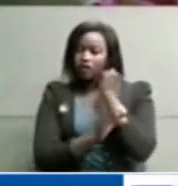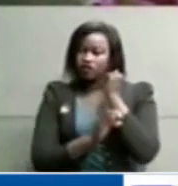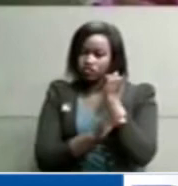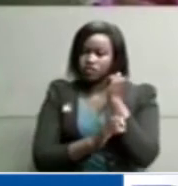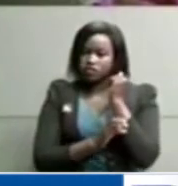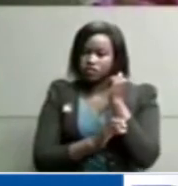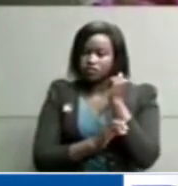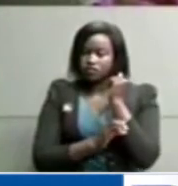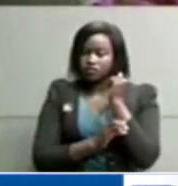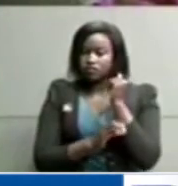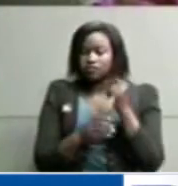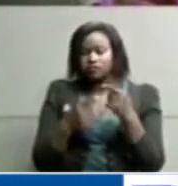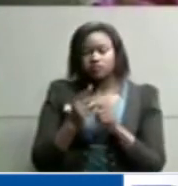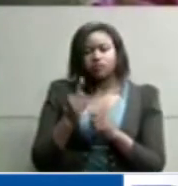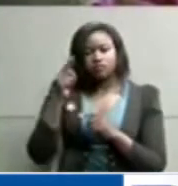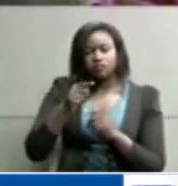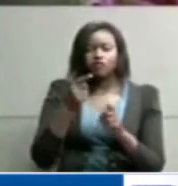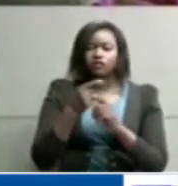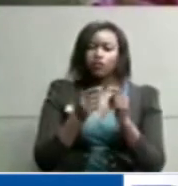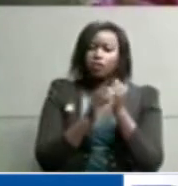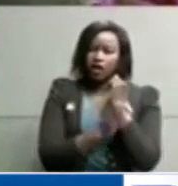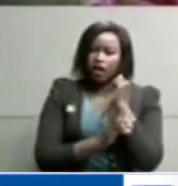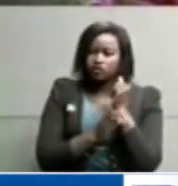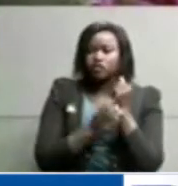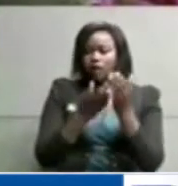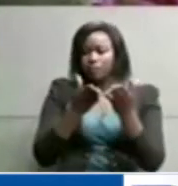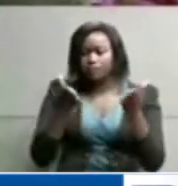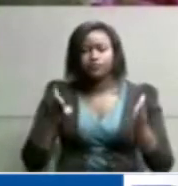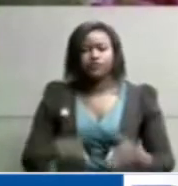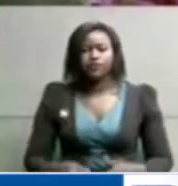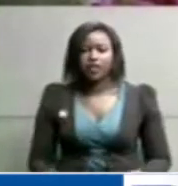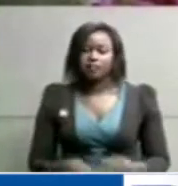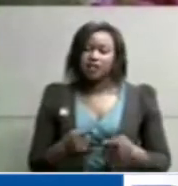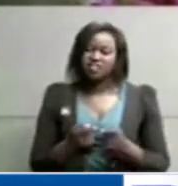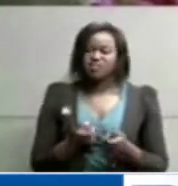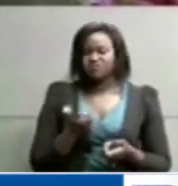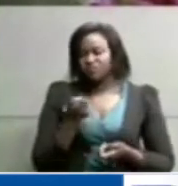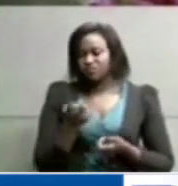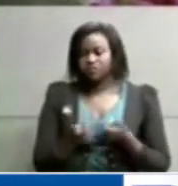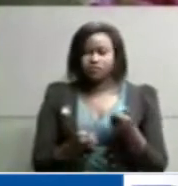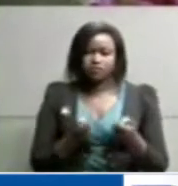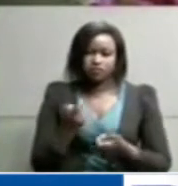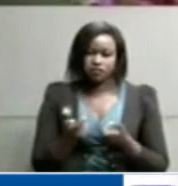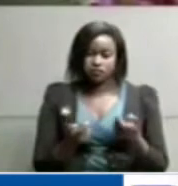they are coming from countries that are affected, but the numbers were very, very small. So